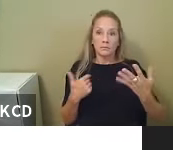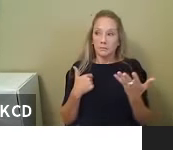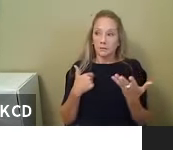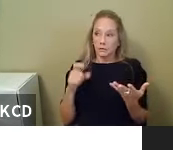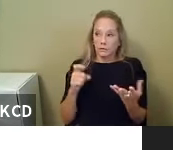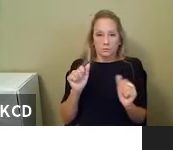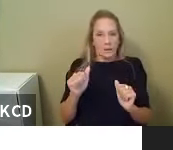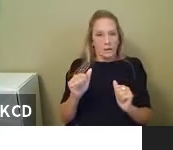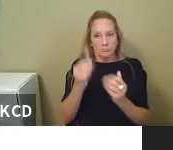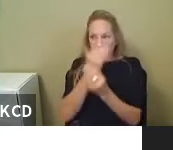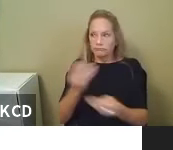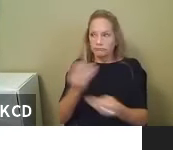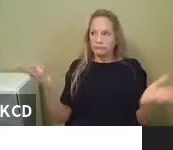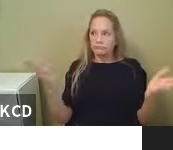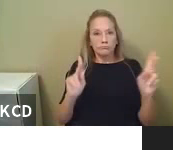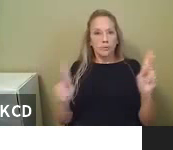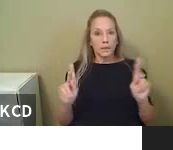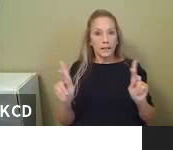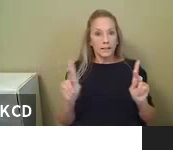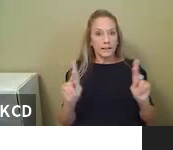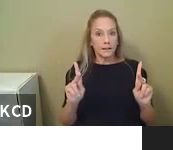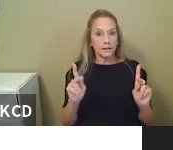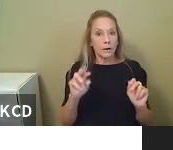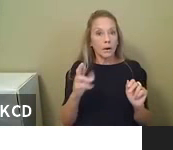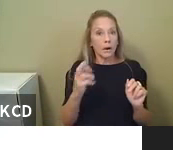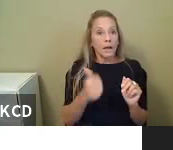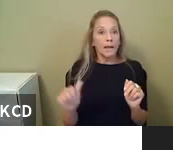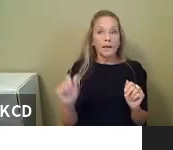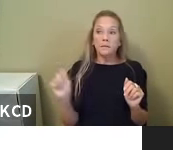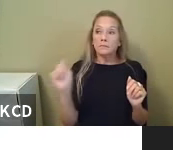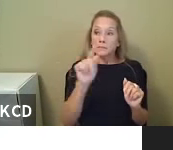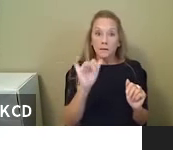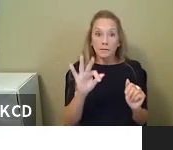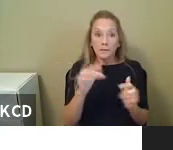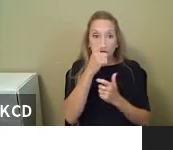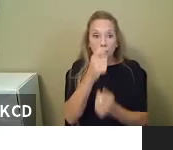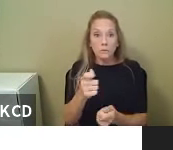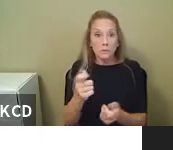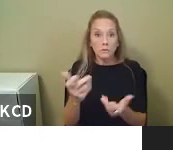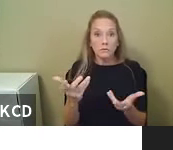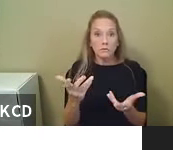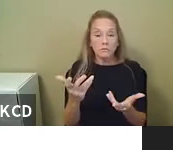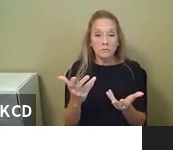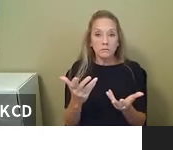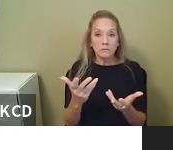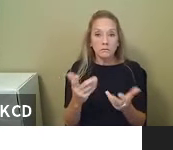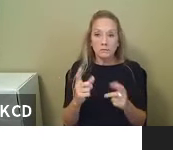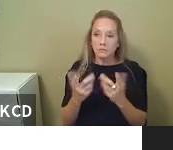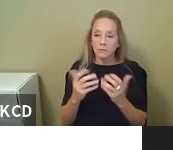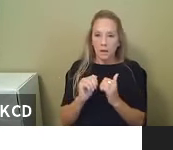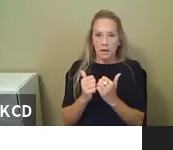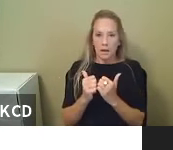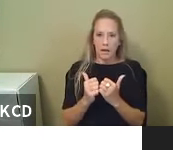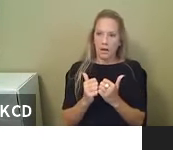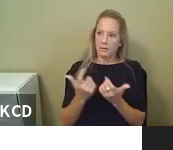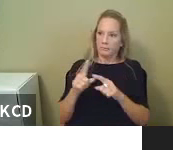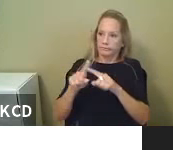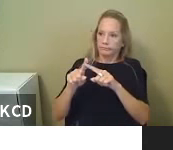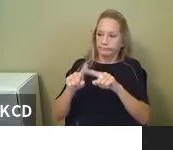public and to anyone who's interested in having accountability for this